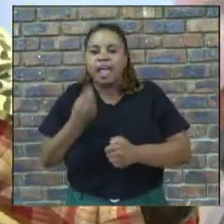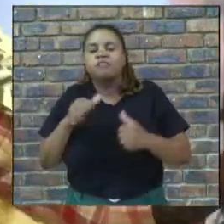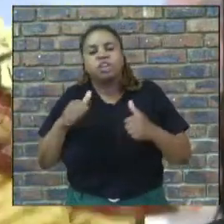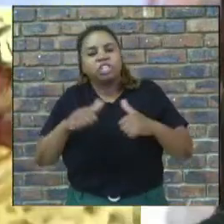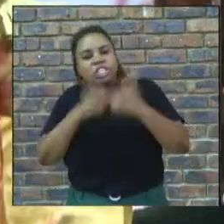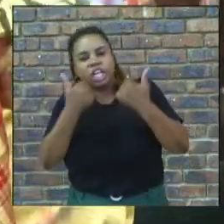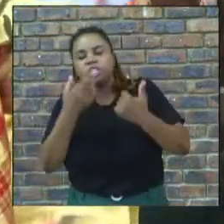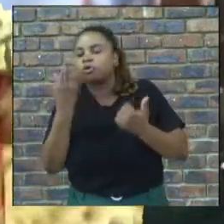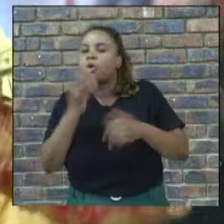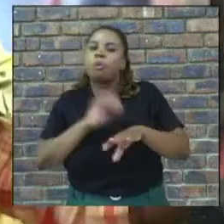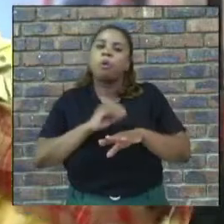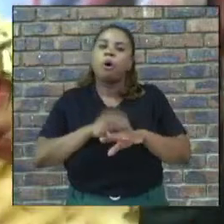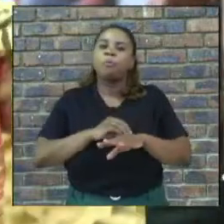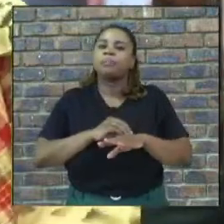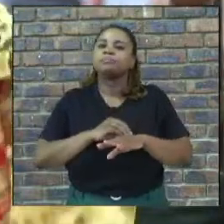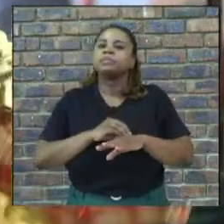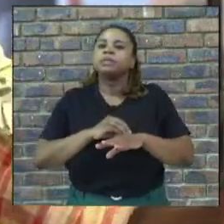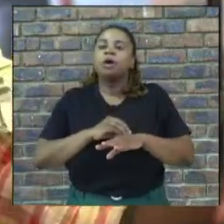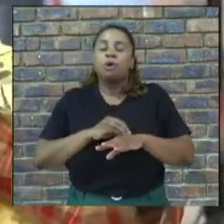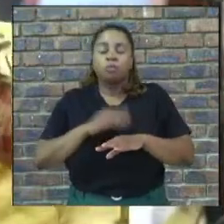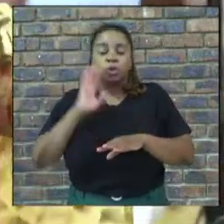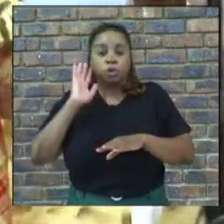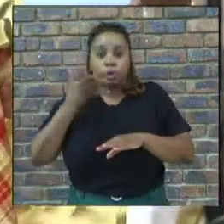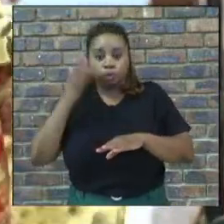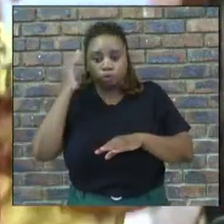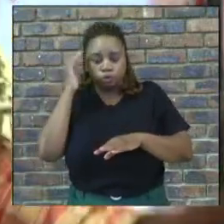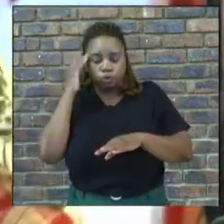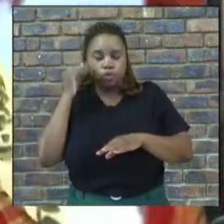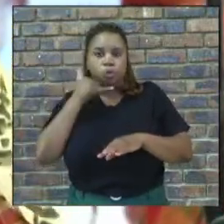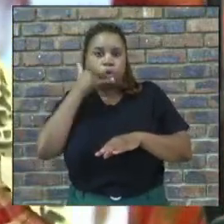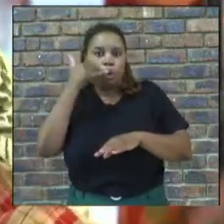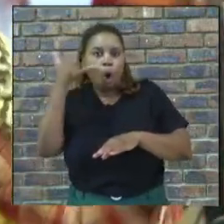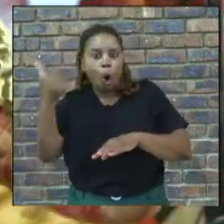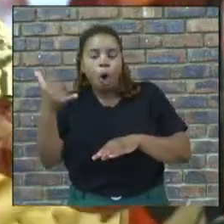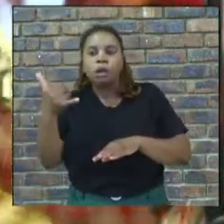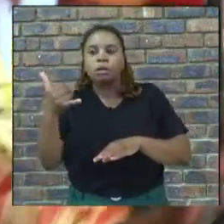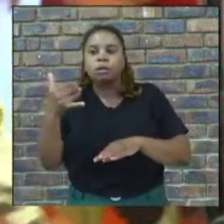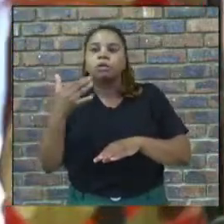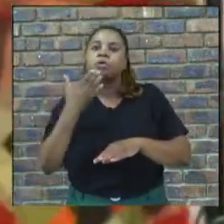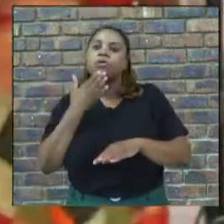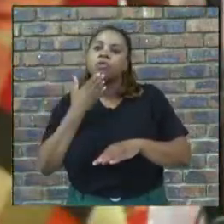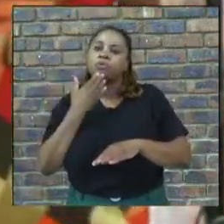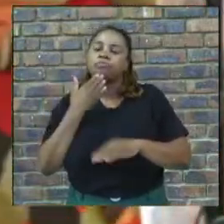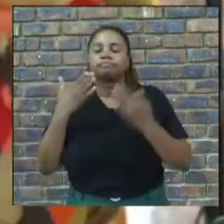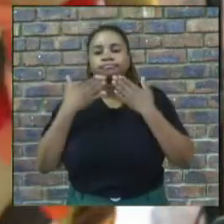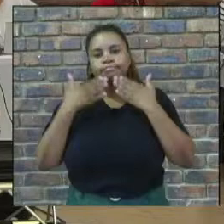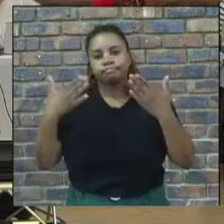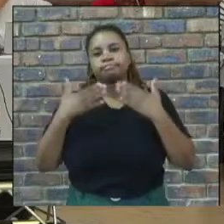ukuthi ngempela uyatholakala enungiphendule. Ngiyabonga.